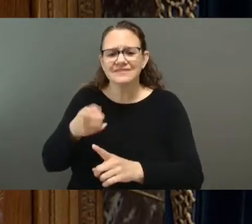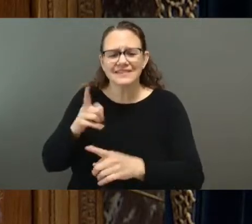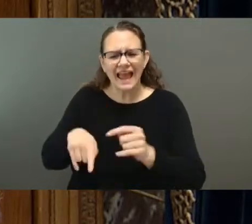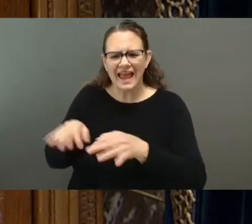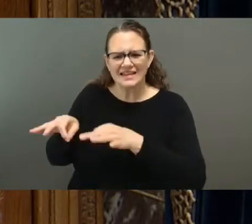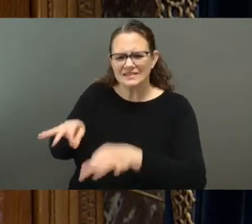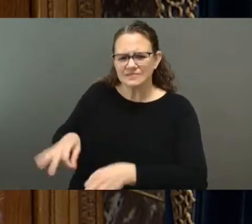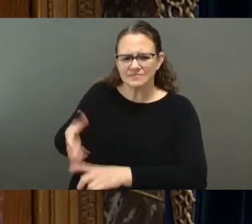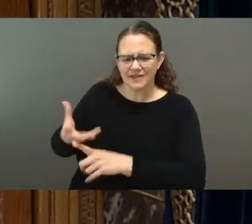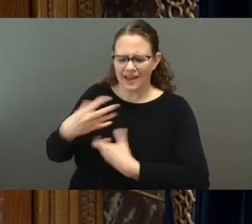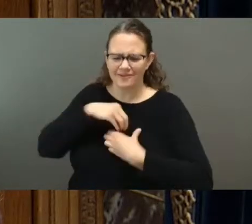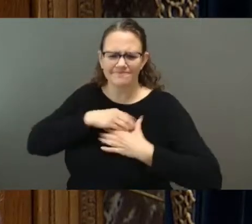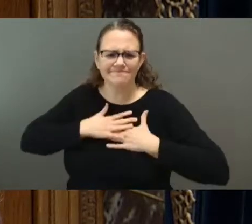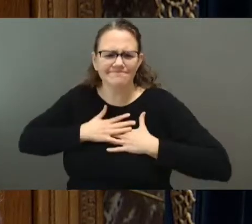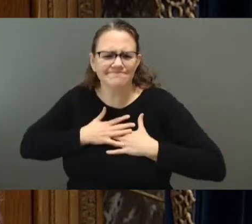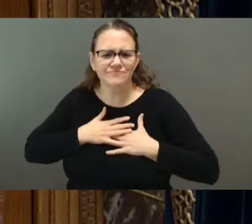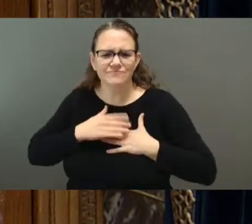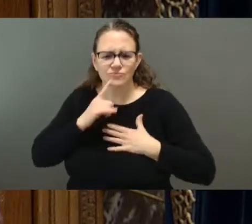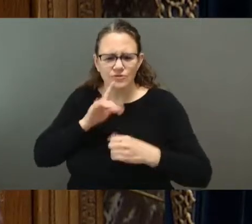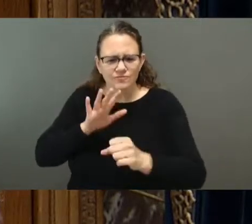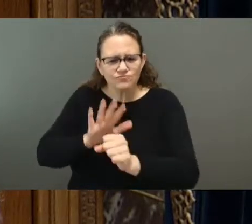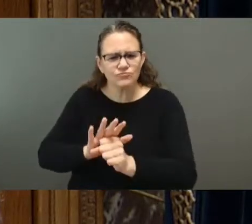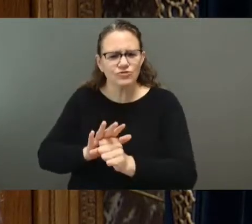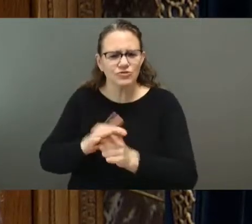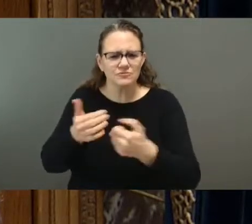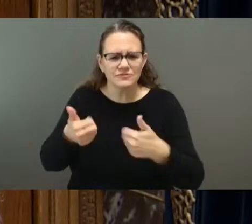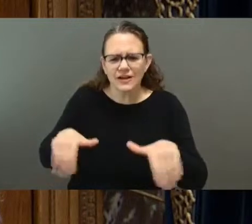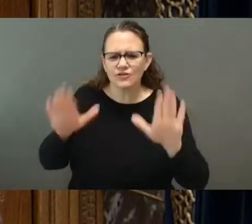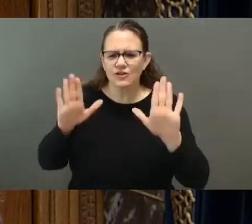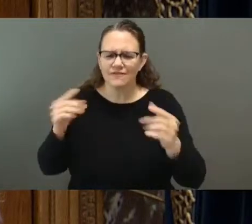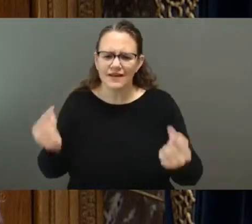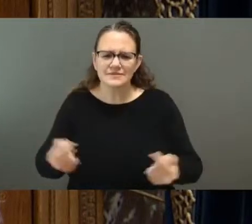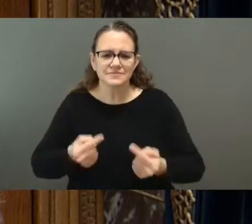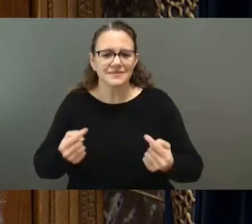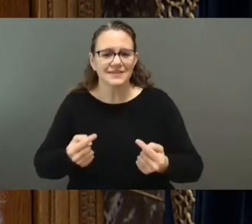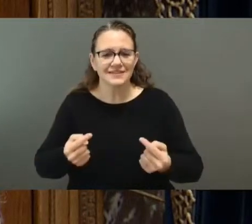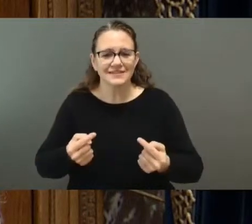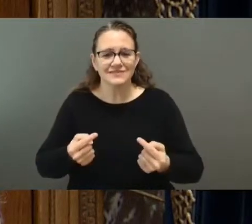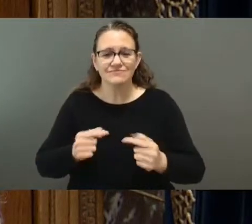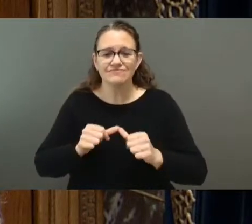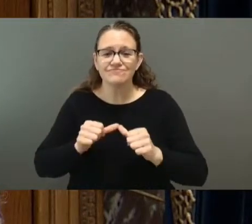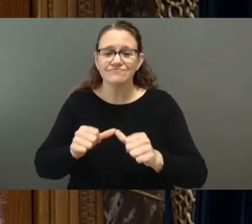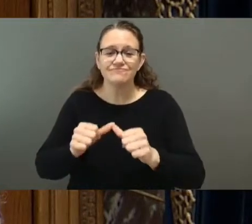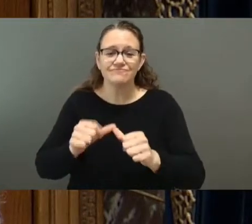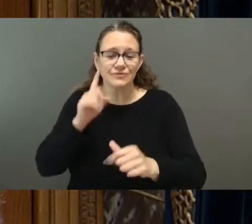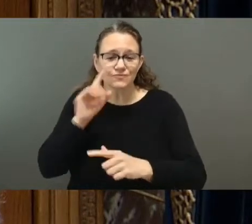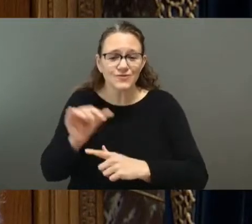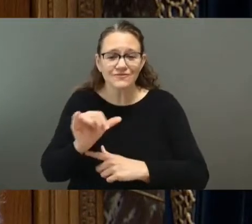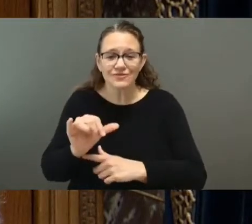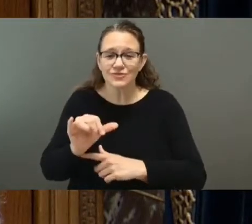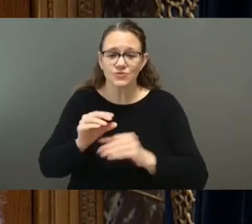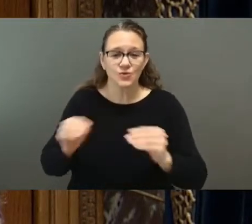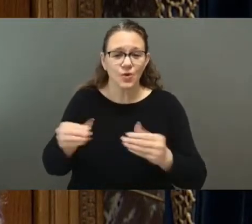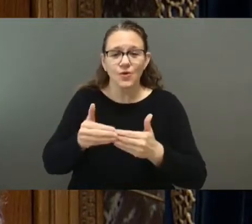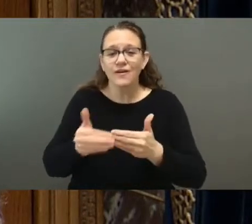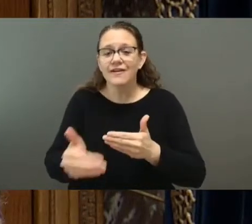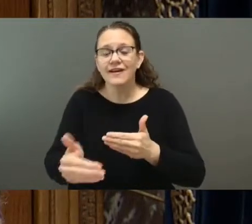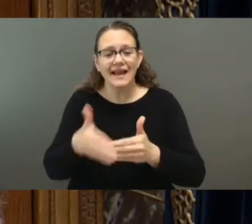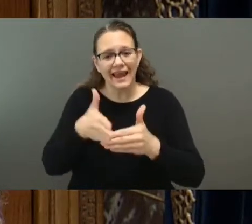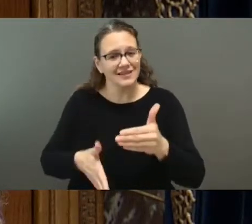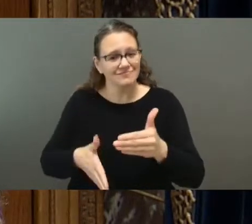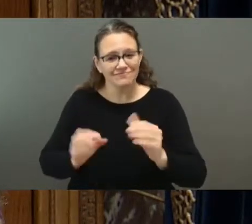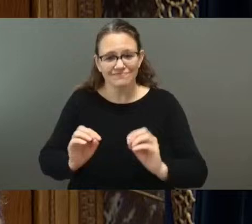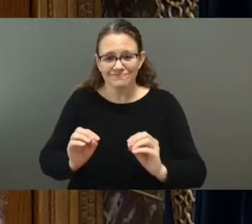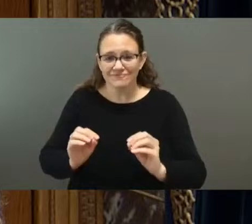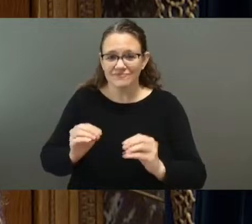and pain. It is endless and unselfish and enduring, come what may, for nothing can destroy it or take that love